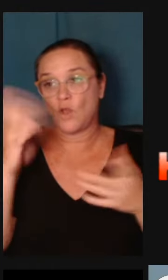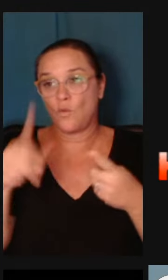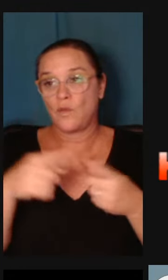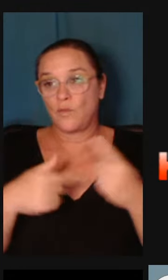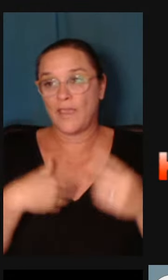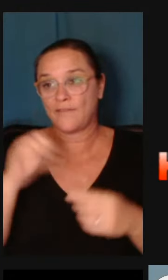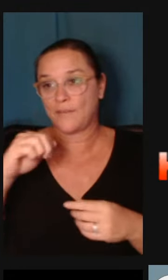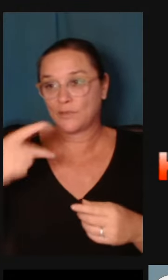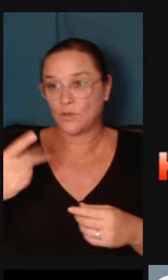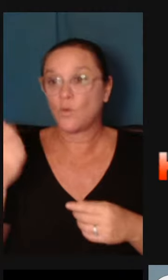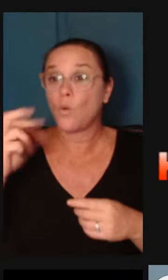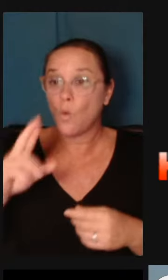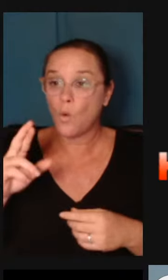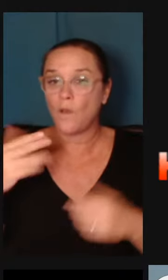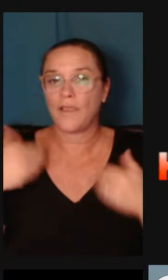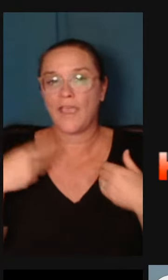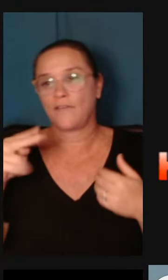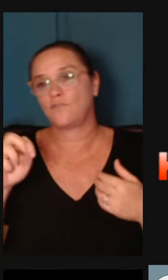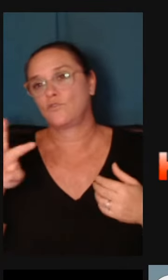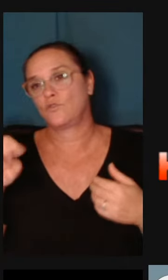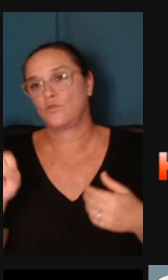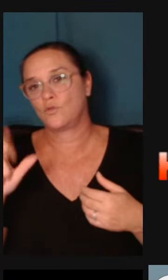list. You can do that there.